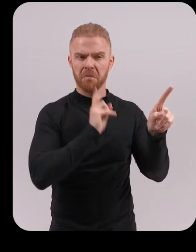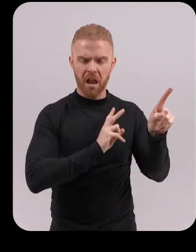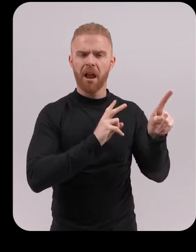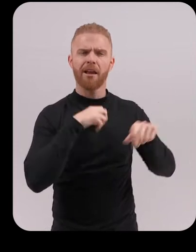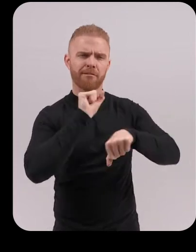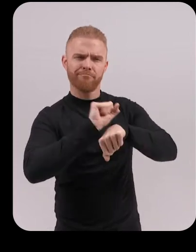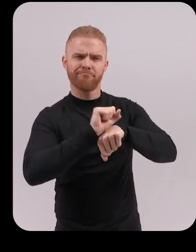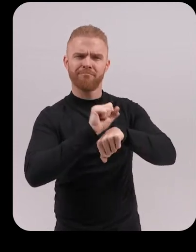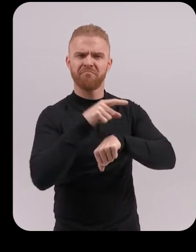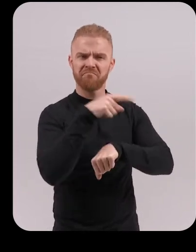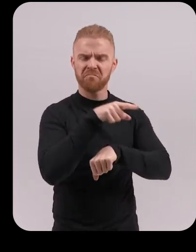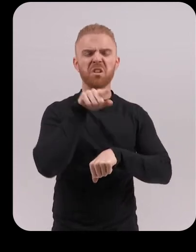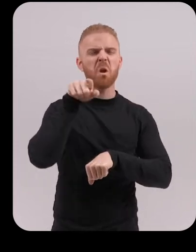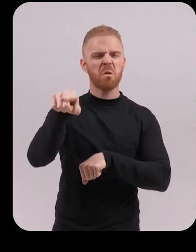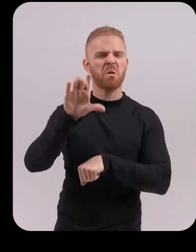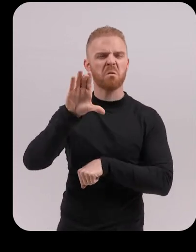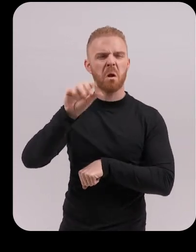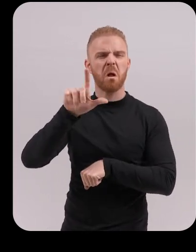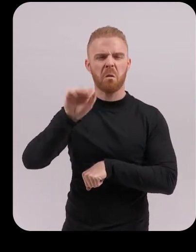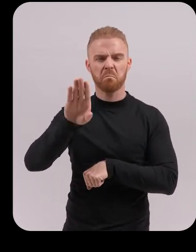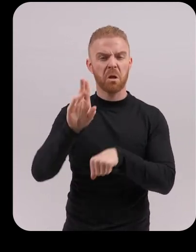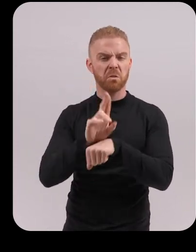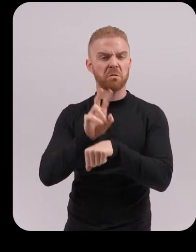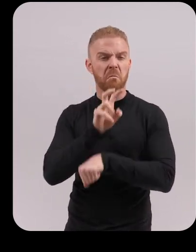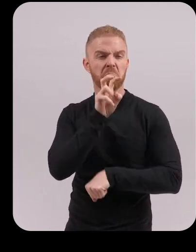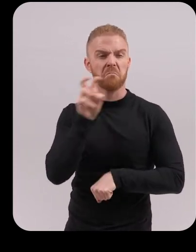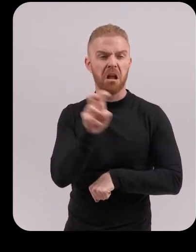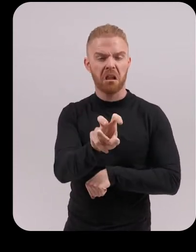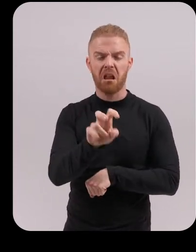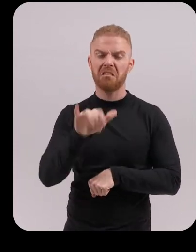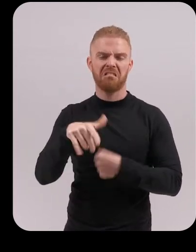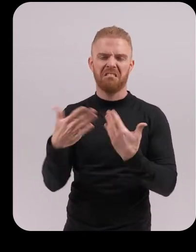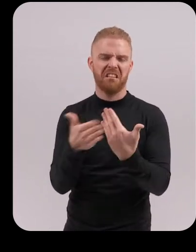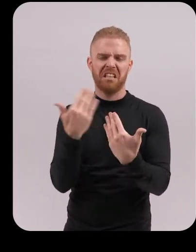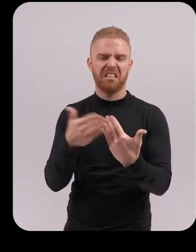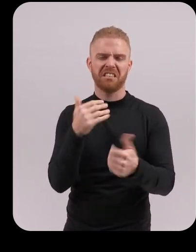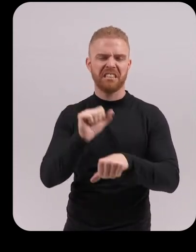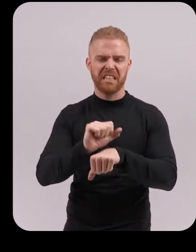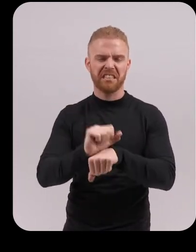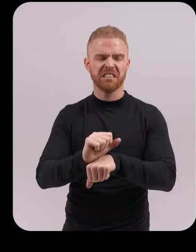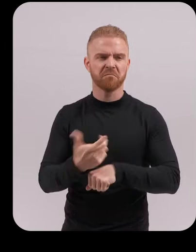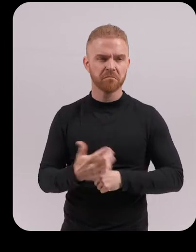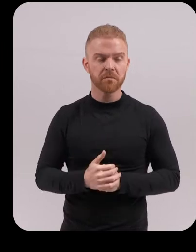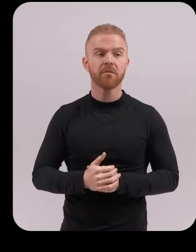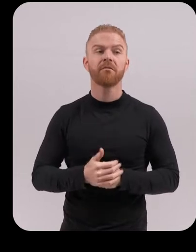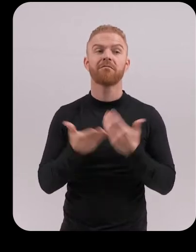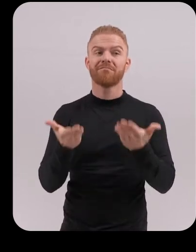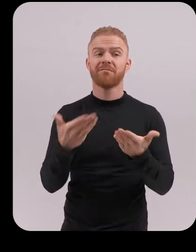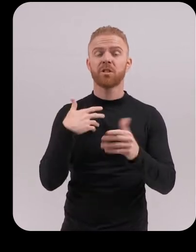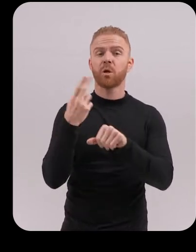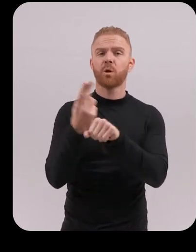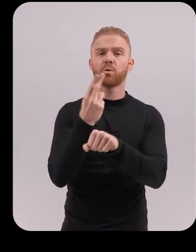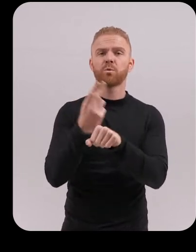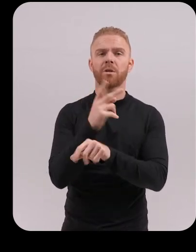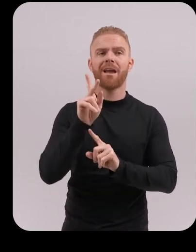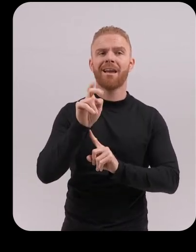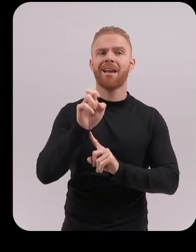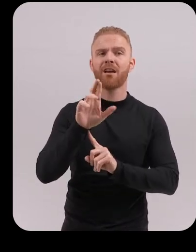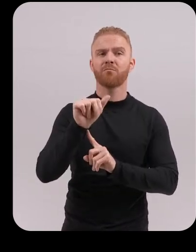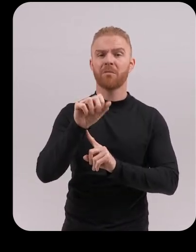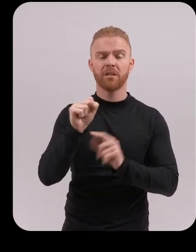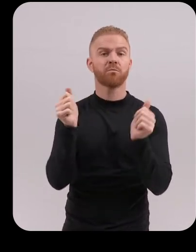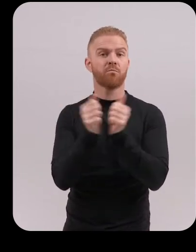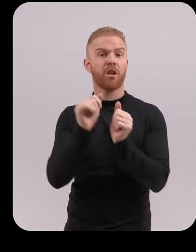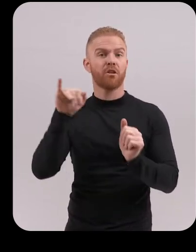going to go back into Colab, and using Python, we can see it's actually a pretty easy task. And here, you're now going to see that I'm using Keras